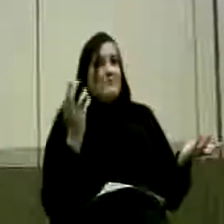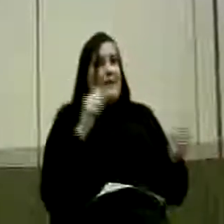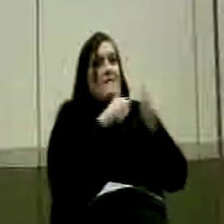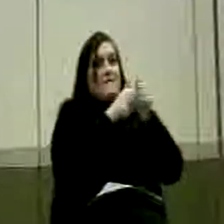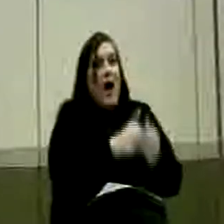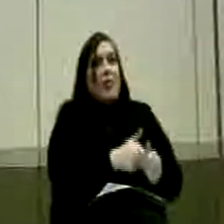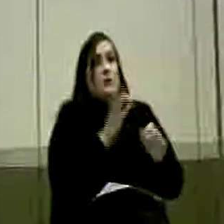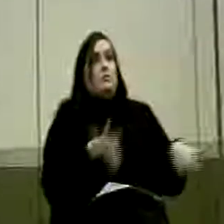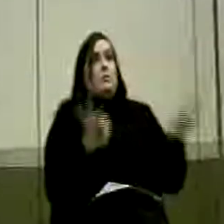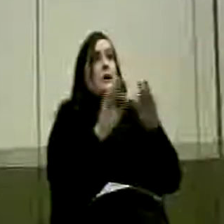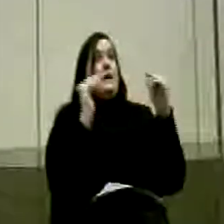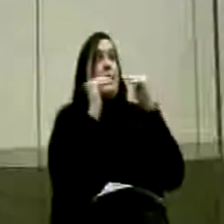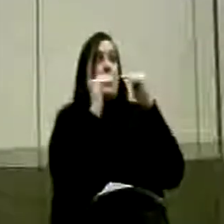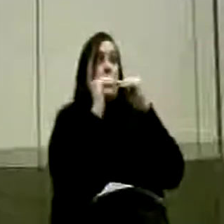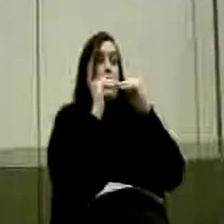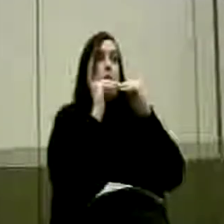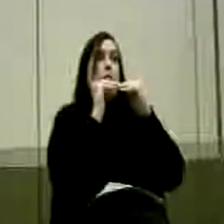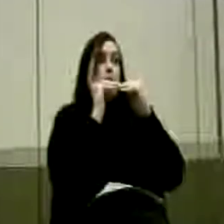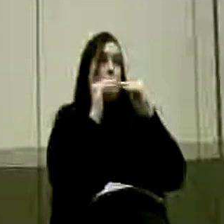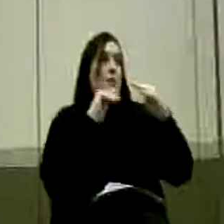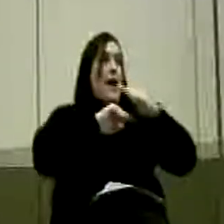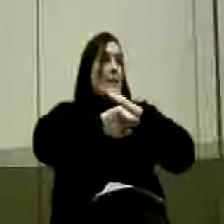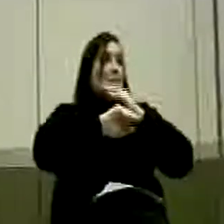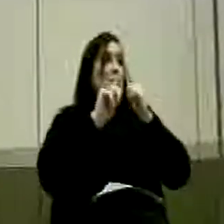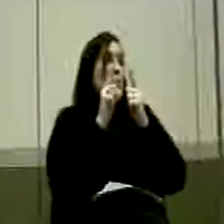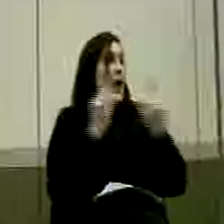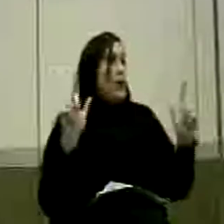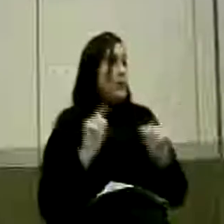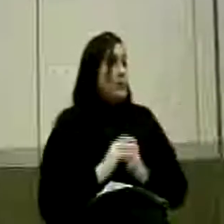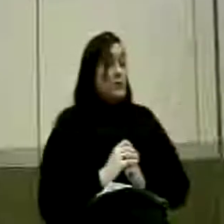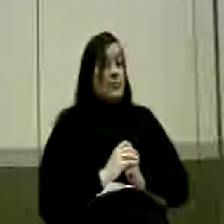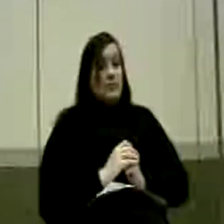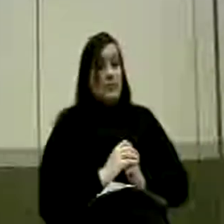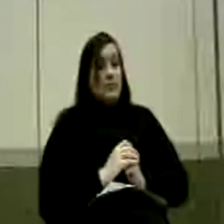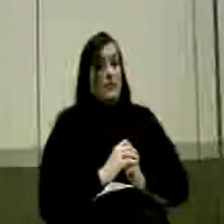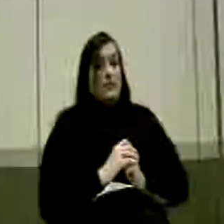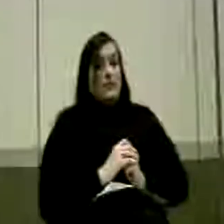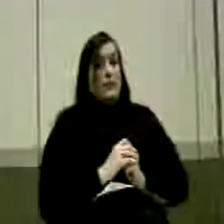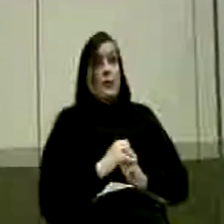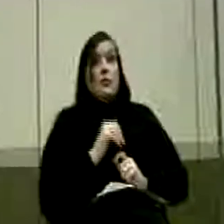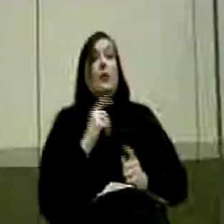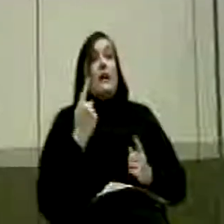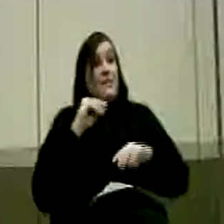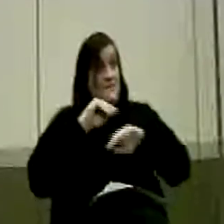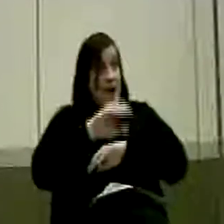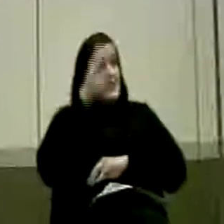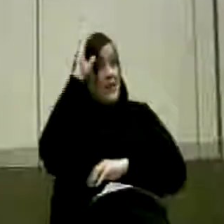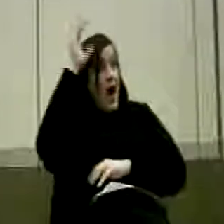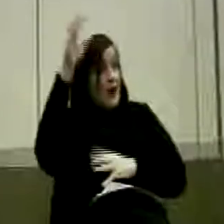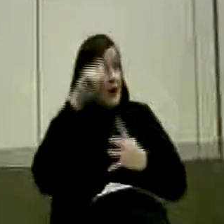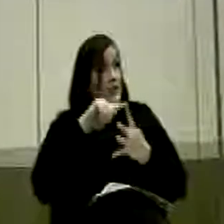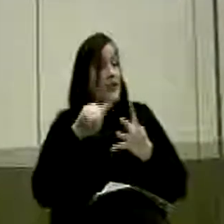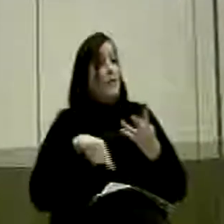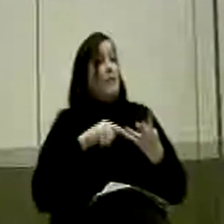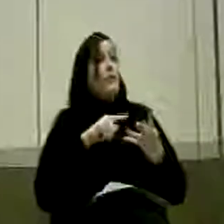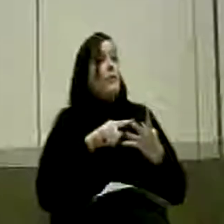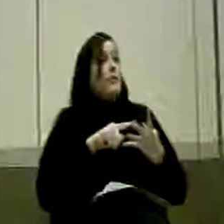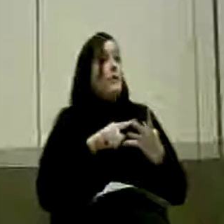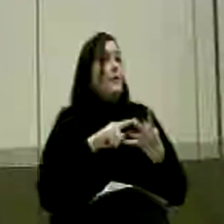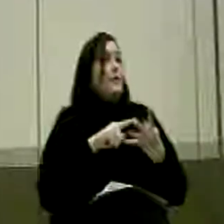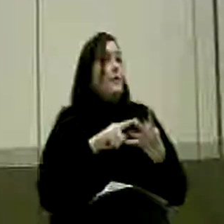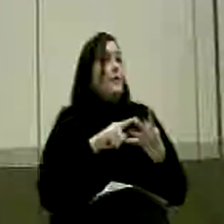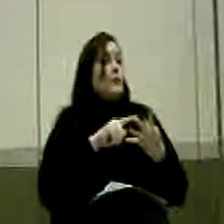that equal early access to language. That it's not only affecting the cognitive abilities and maybe the early access